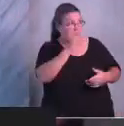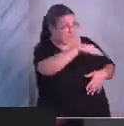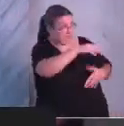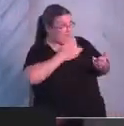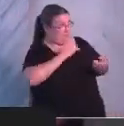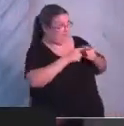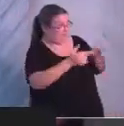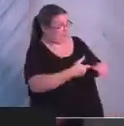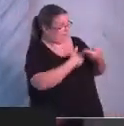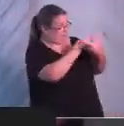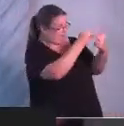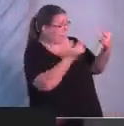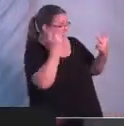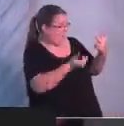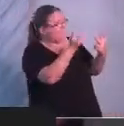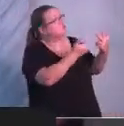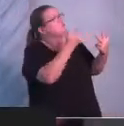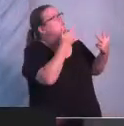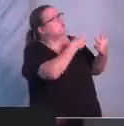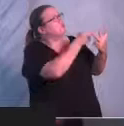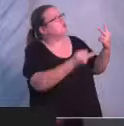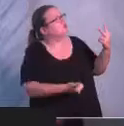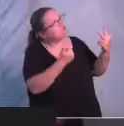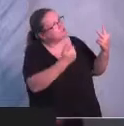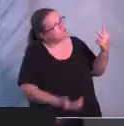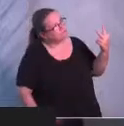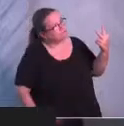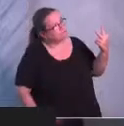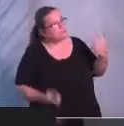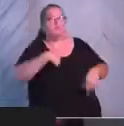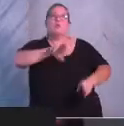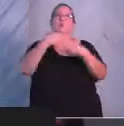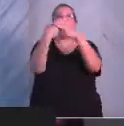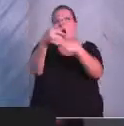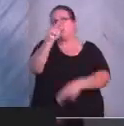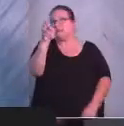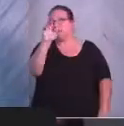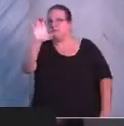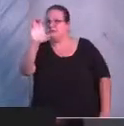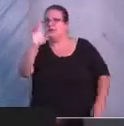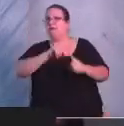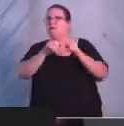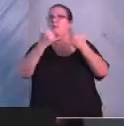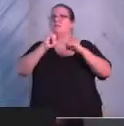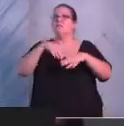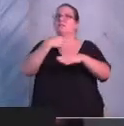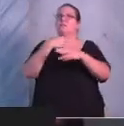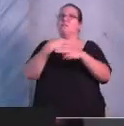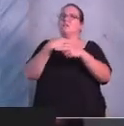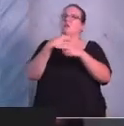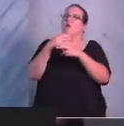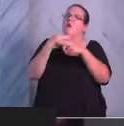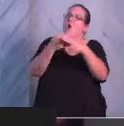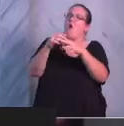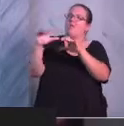water, which bottle of water would you want? We call it truth and reconciliation, Yet we still call the act that governs